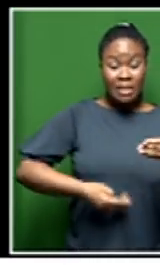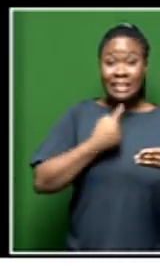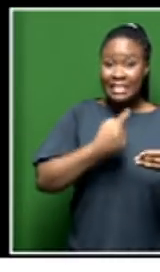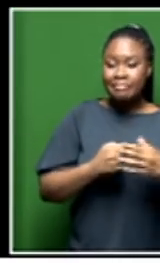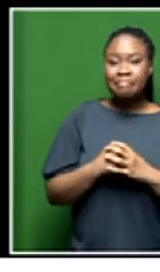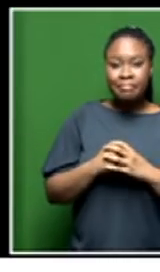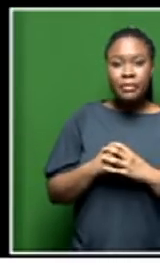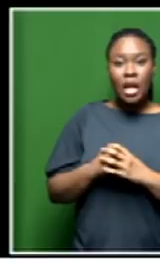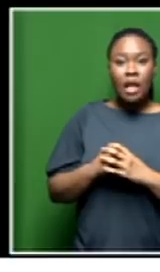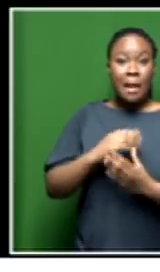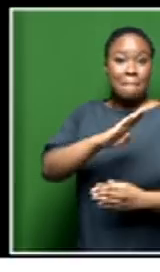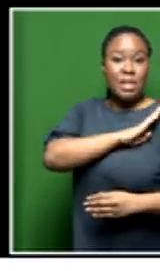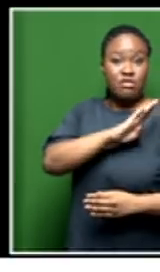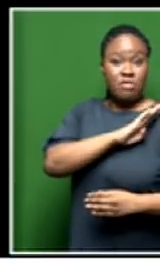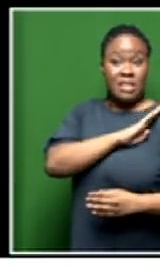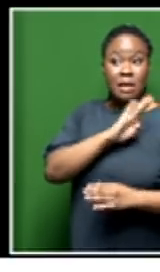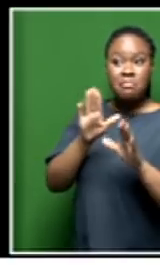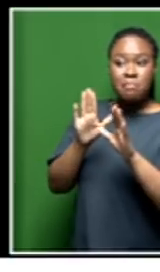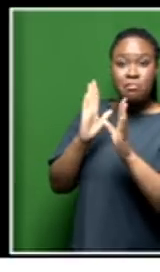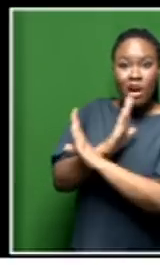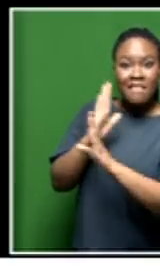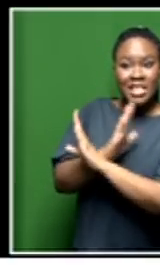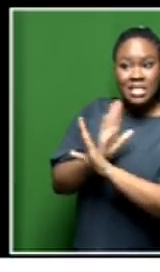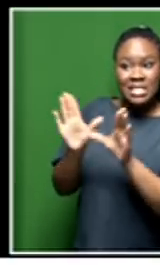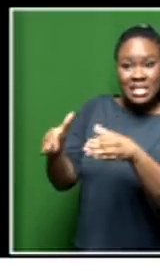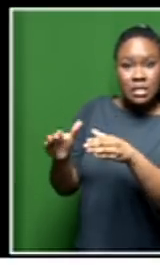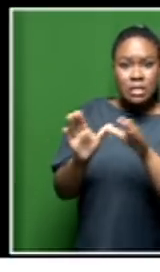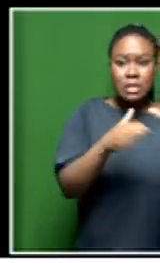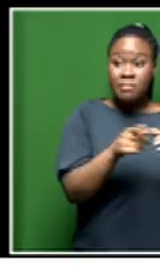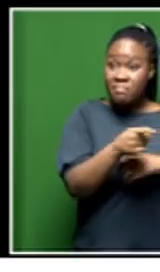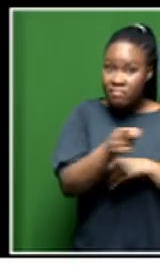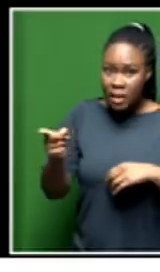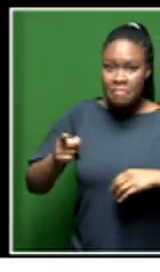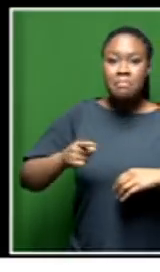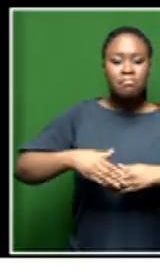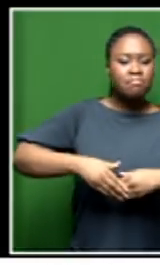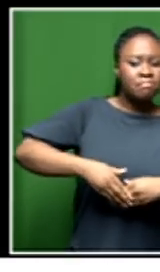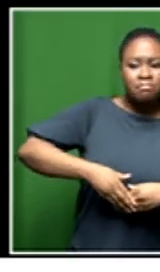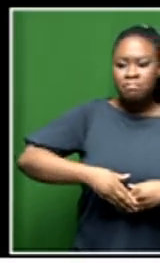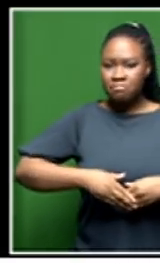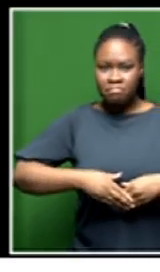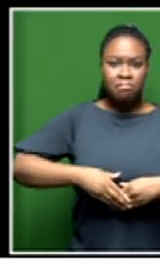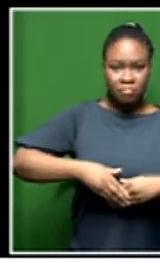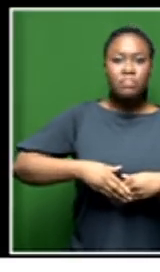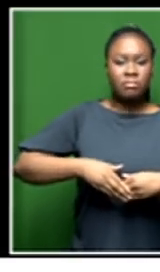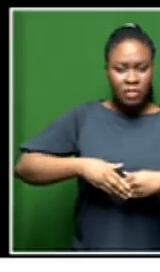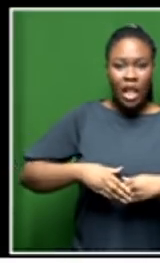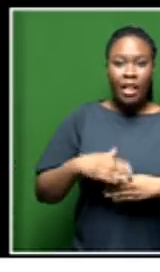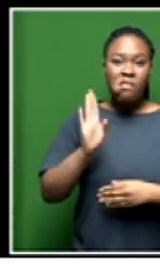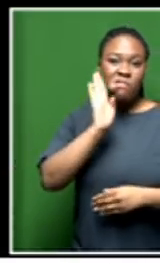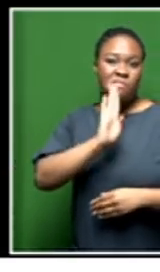and military security companies, they are in the forefront in the coup d'etats because they act as providing security